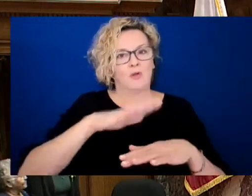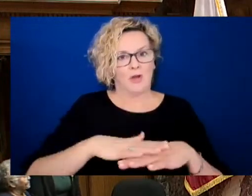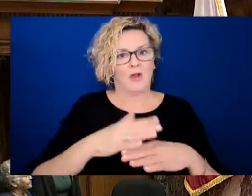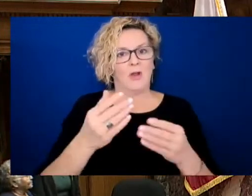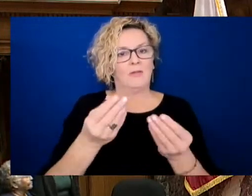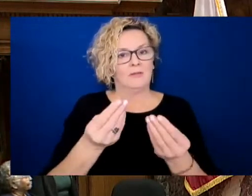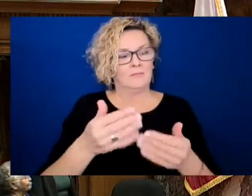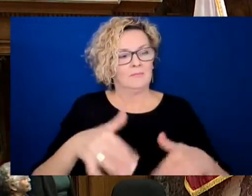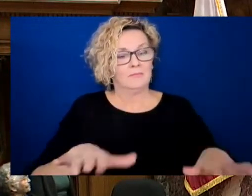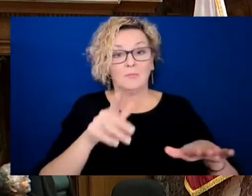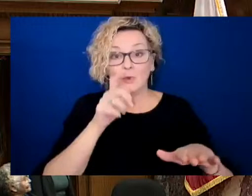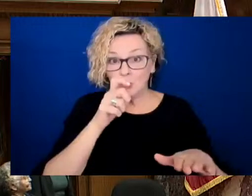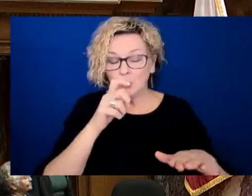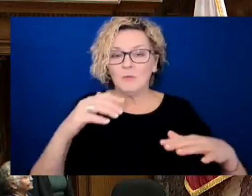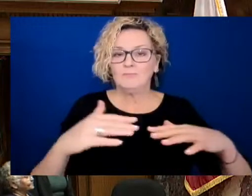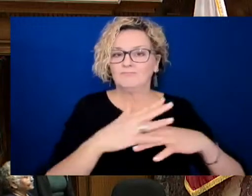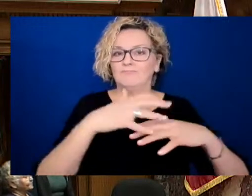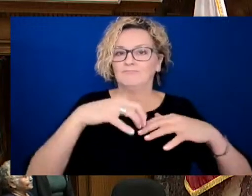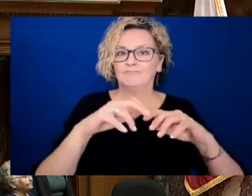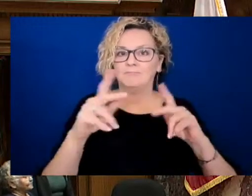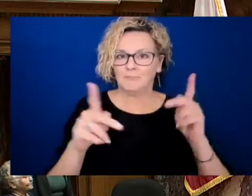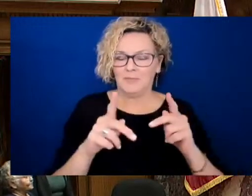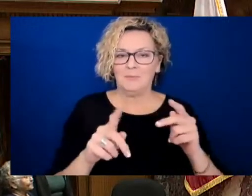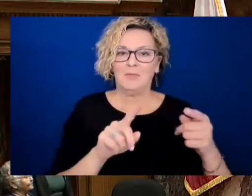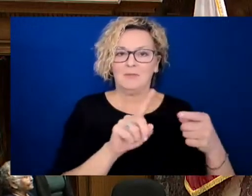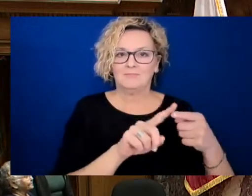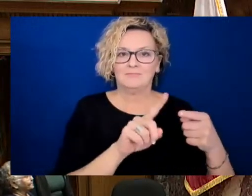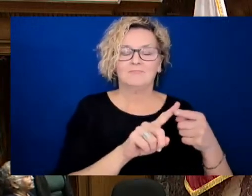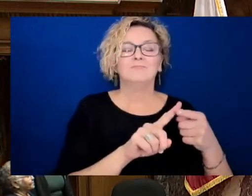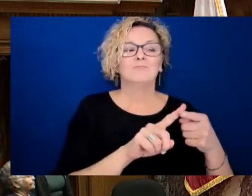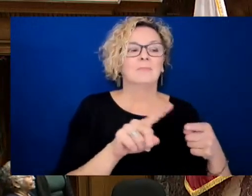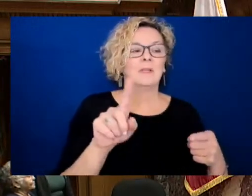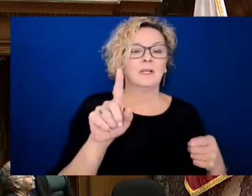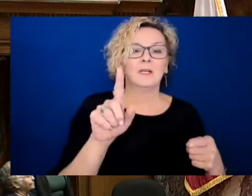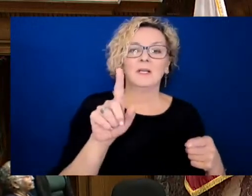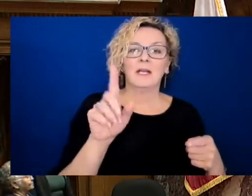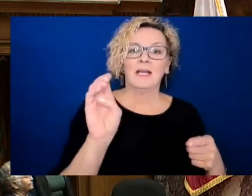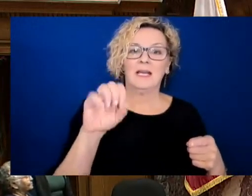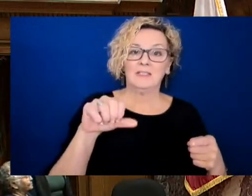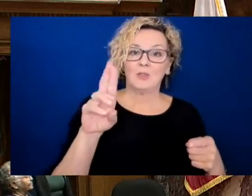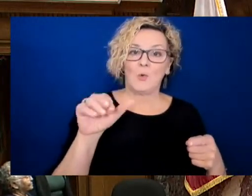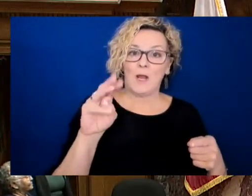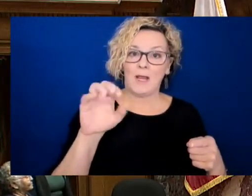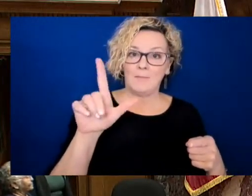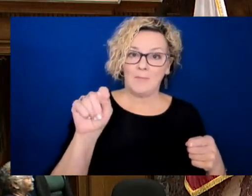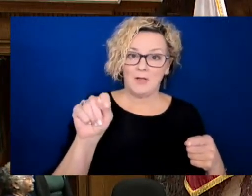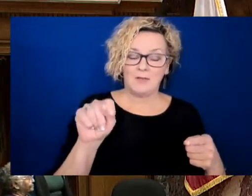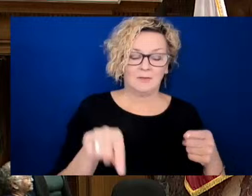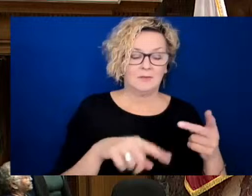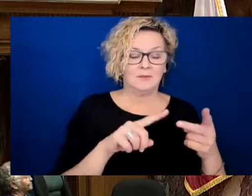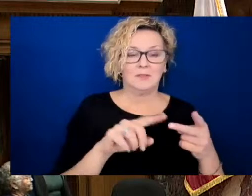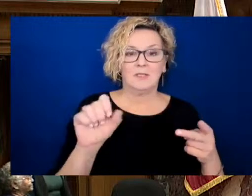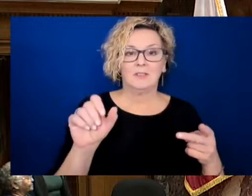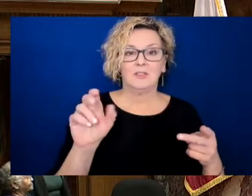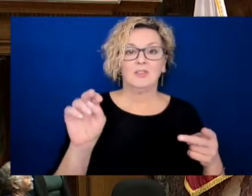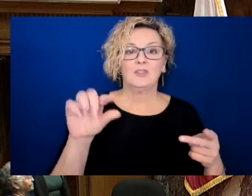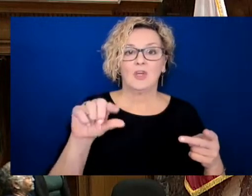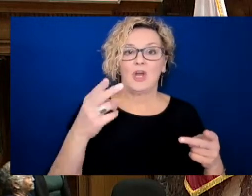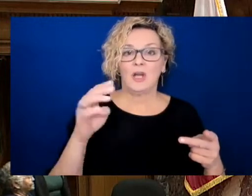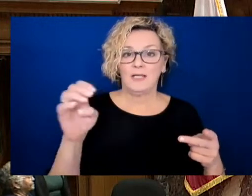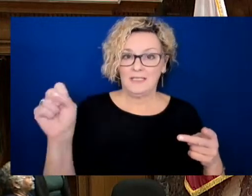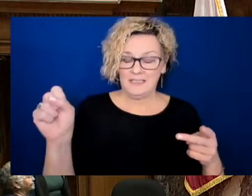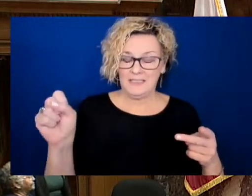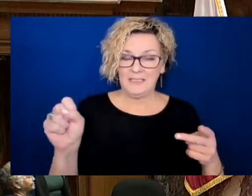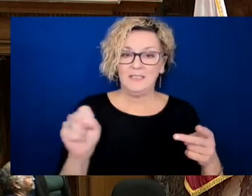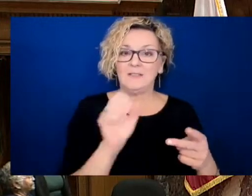Squamish nations. We honor and respect their enduring stewardship of these lands and the